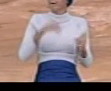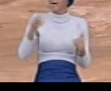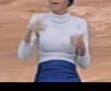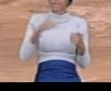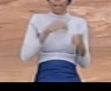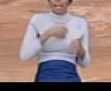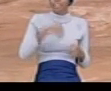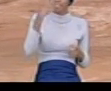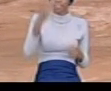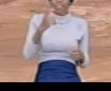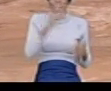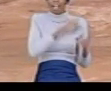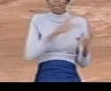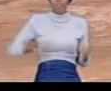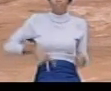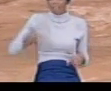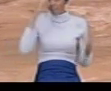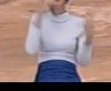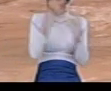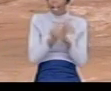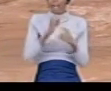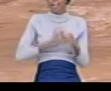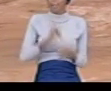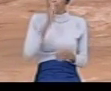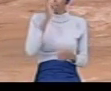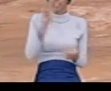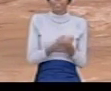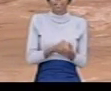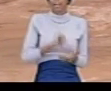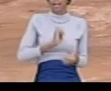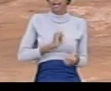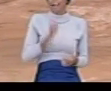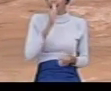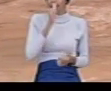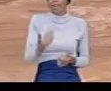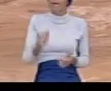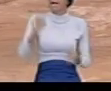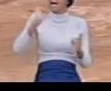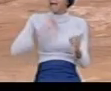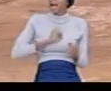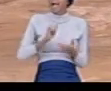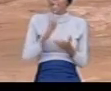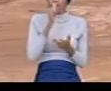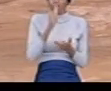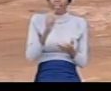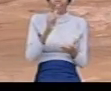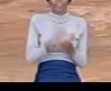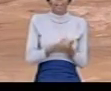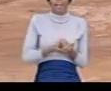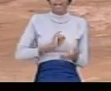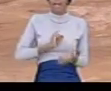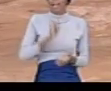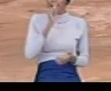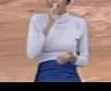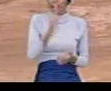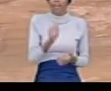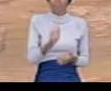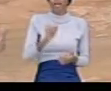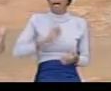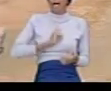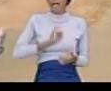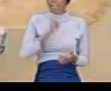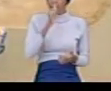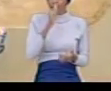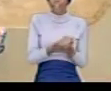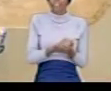Go and tell Pharaoh, I am that I am, I am, I am that I am,